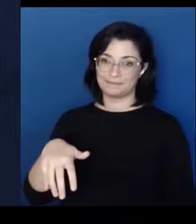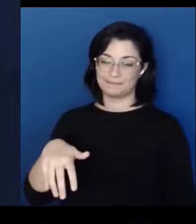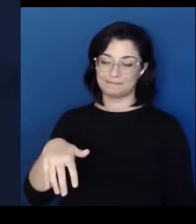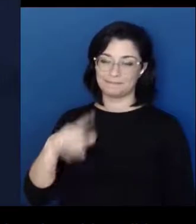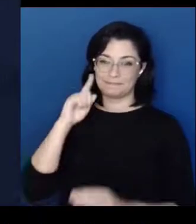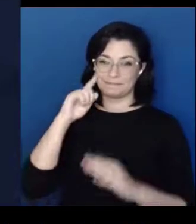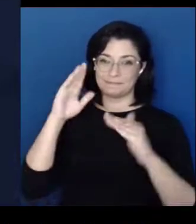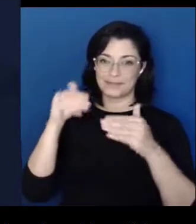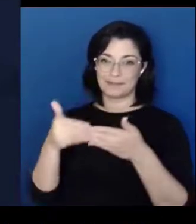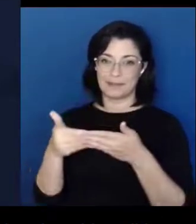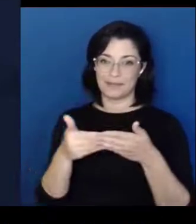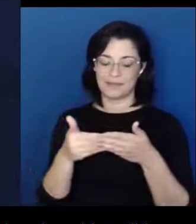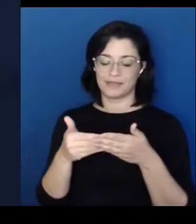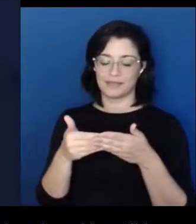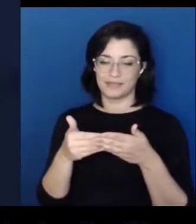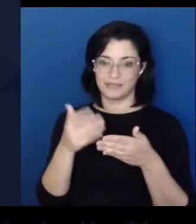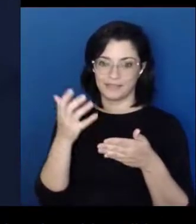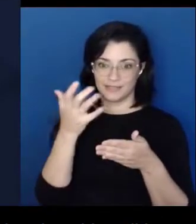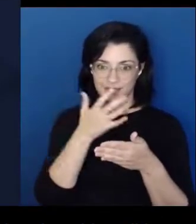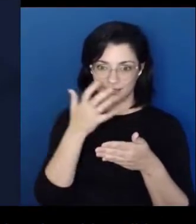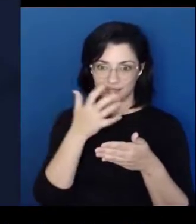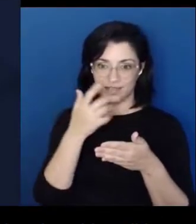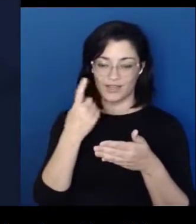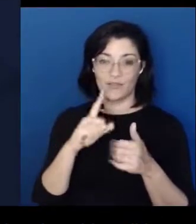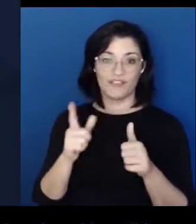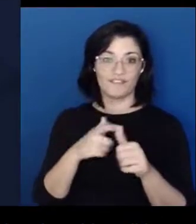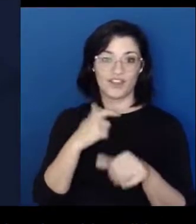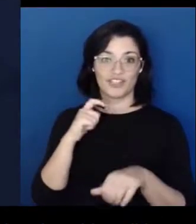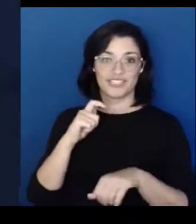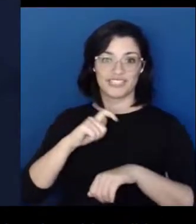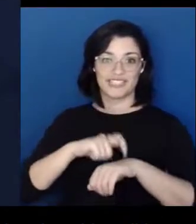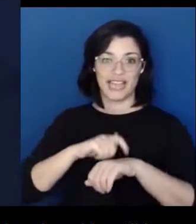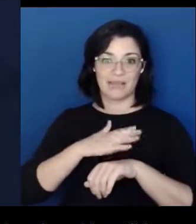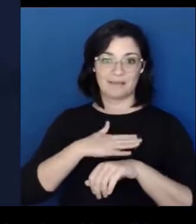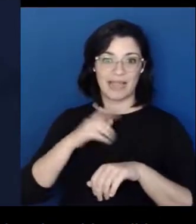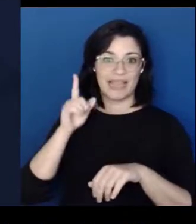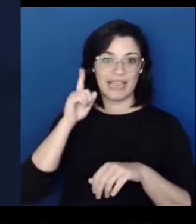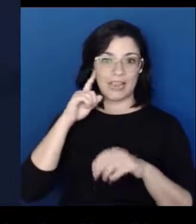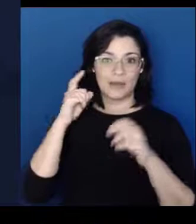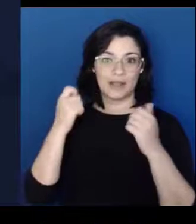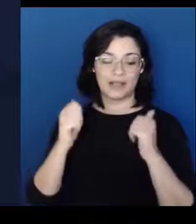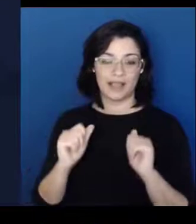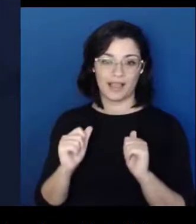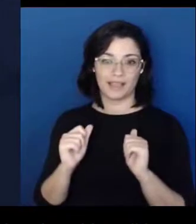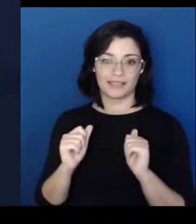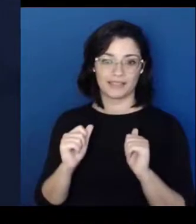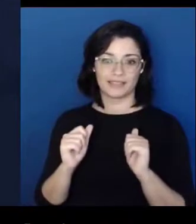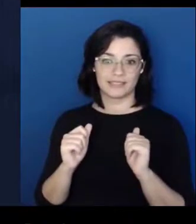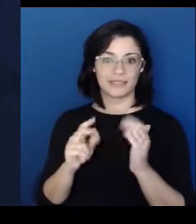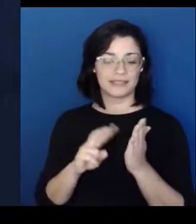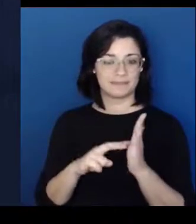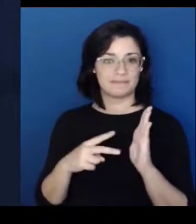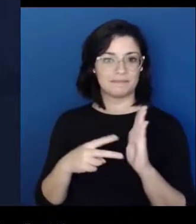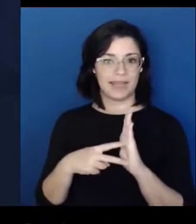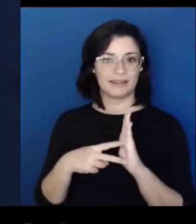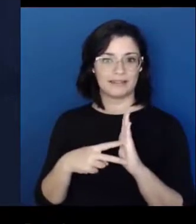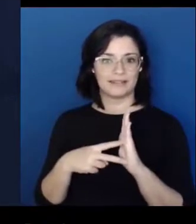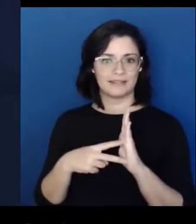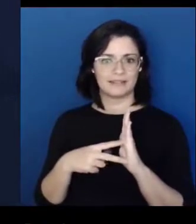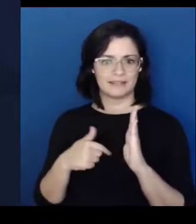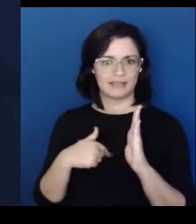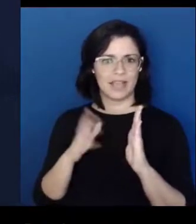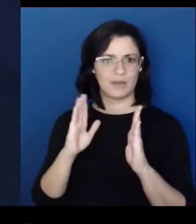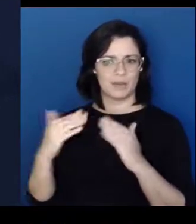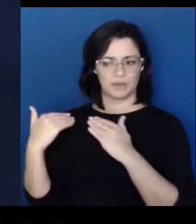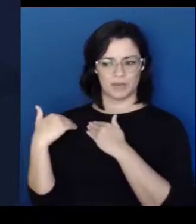the first time, my hearing loss, it meant that I I was going to be responsible for someone. I was